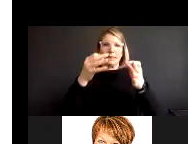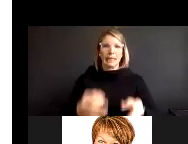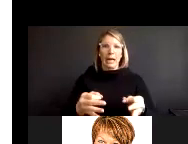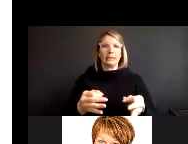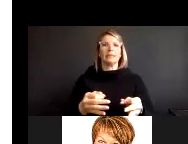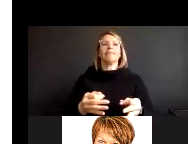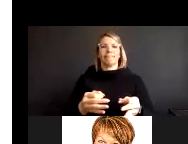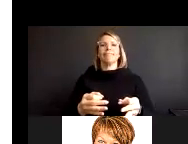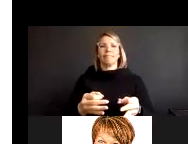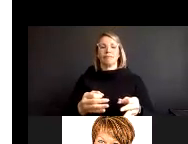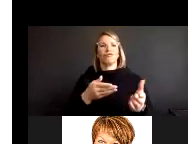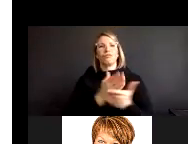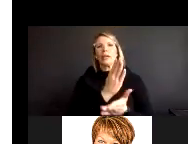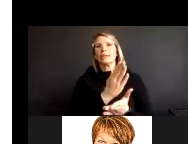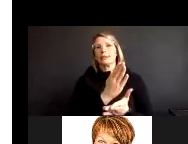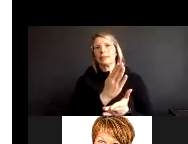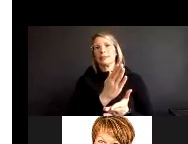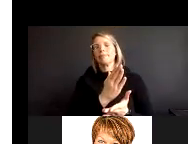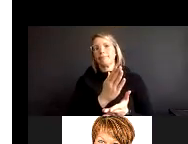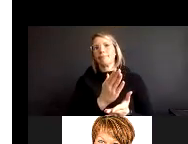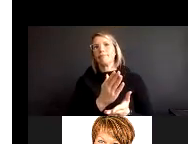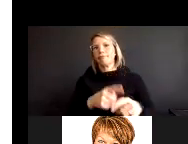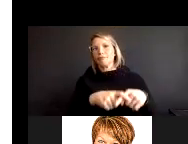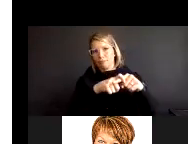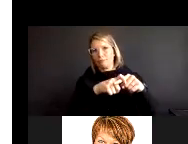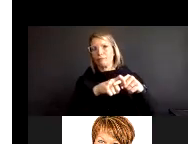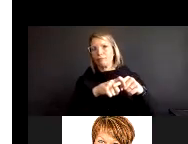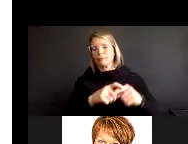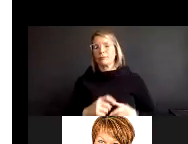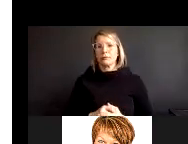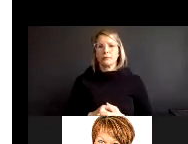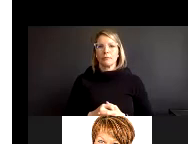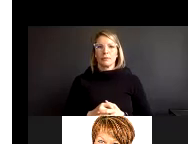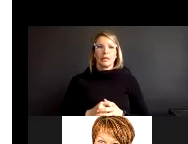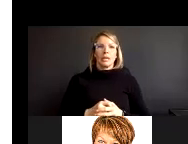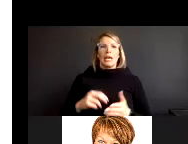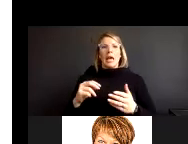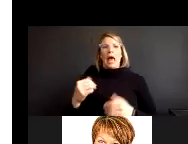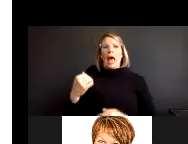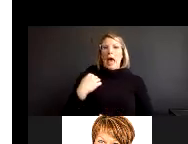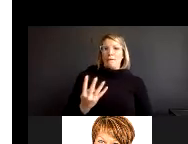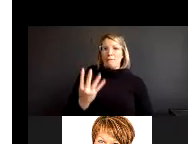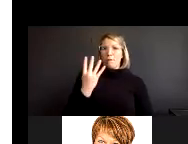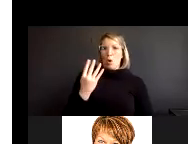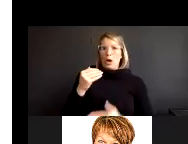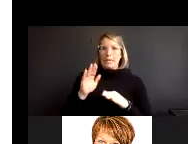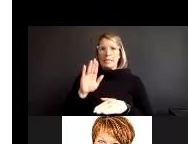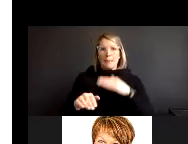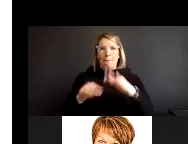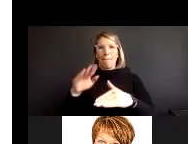And as I noted, the Act has also created this 4-step process for folks who maybe need a protective intervention. So this will be